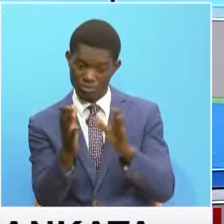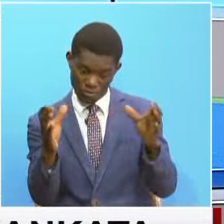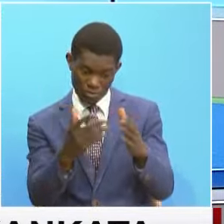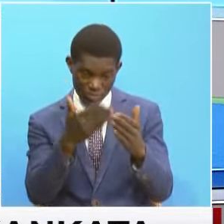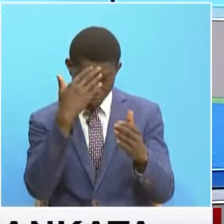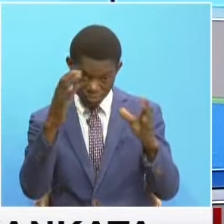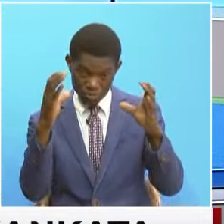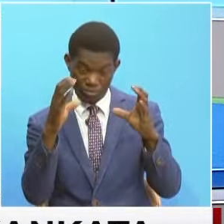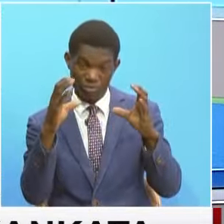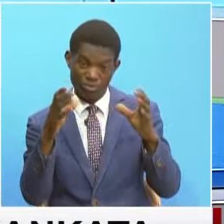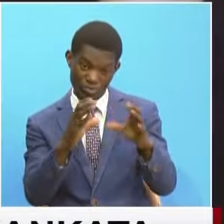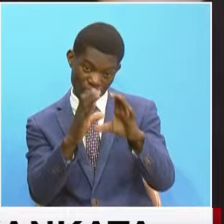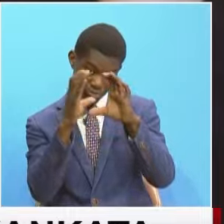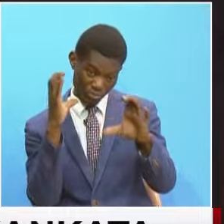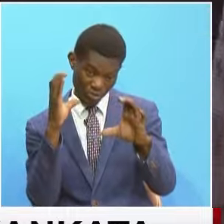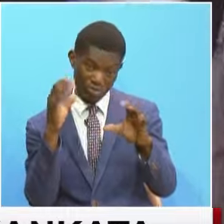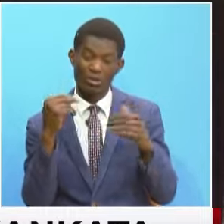has more in the following report.